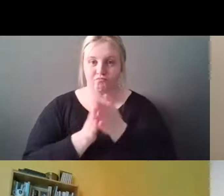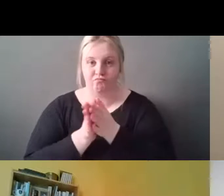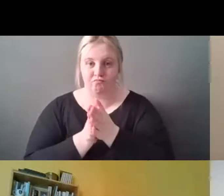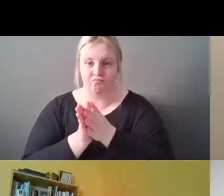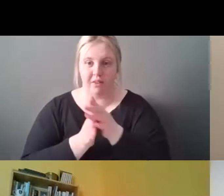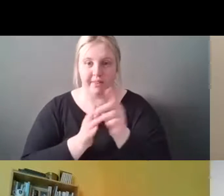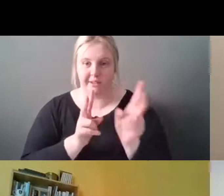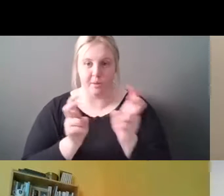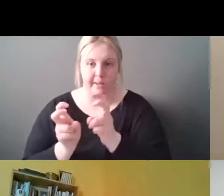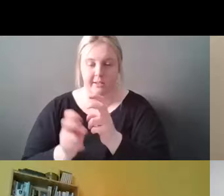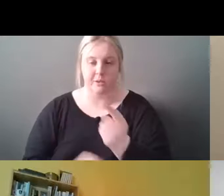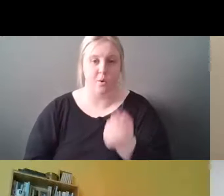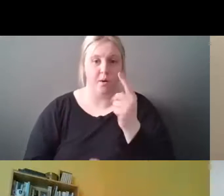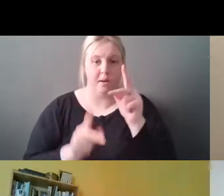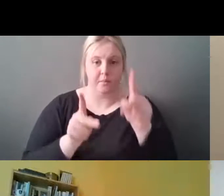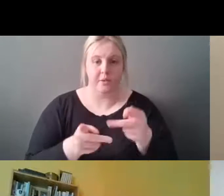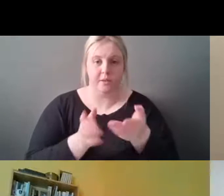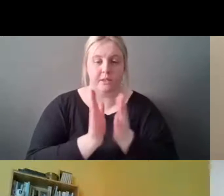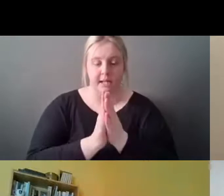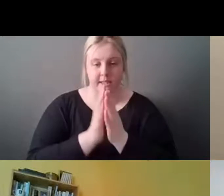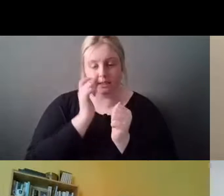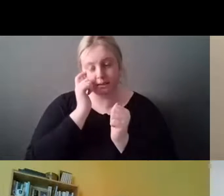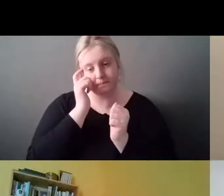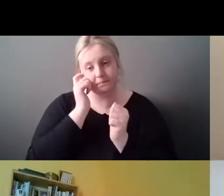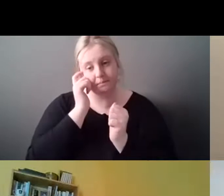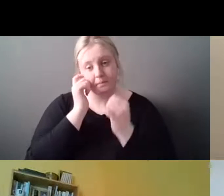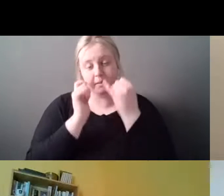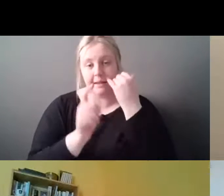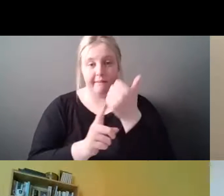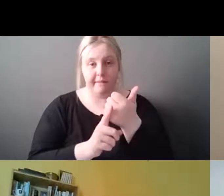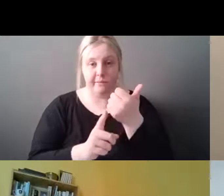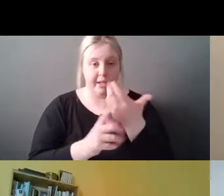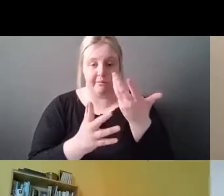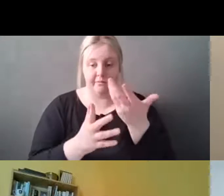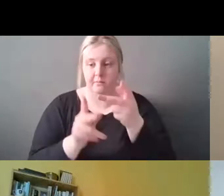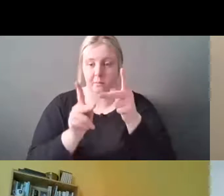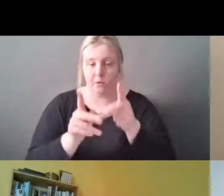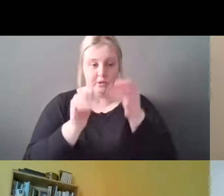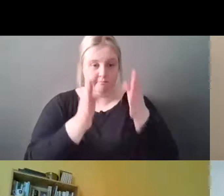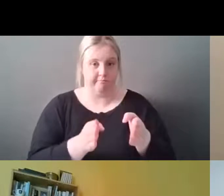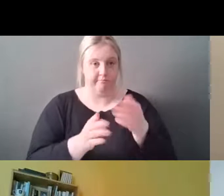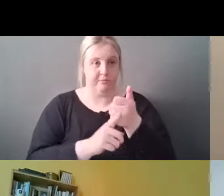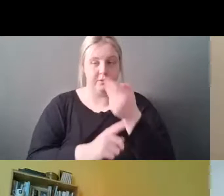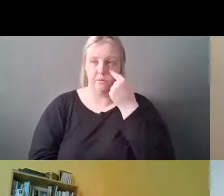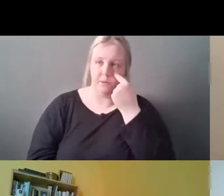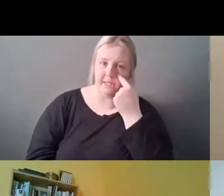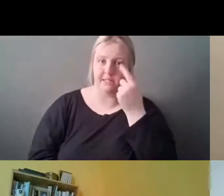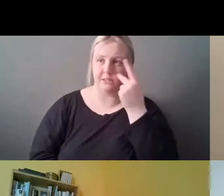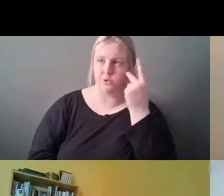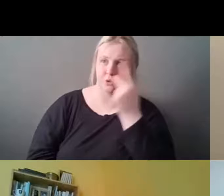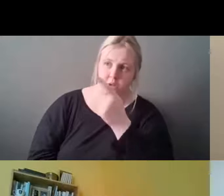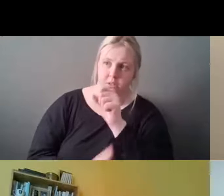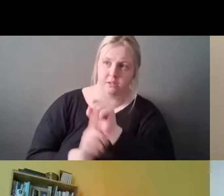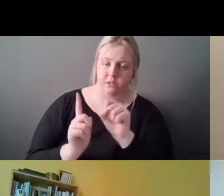this topic. One person was asking, what do you do as an individual, witnessing a situation, if you feel that